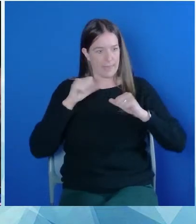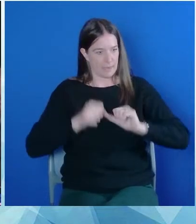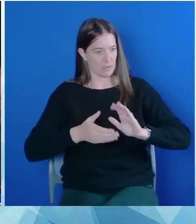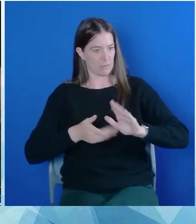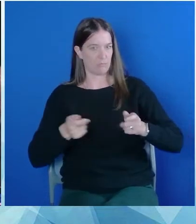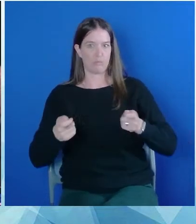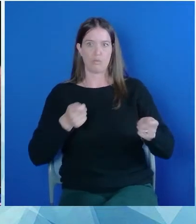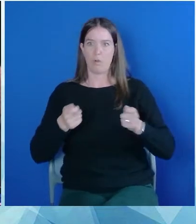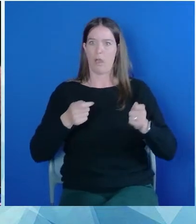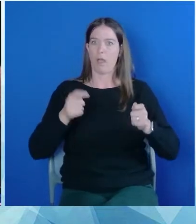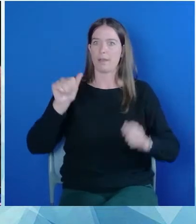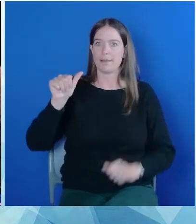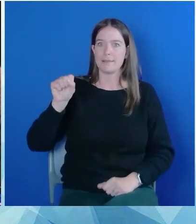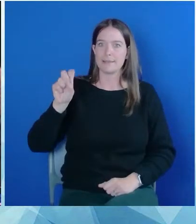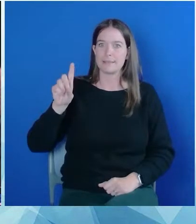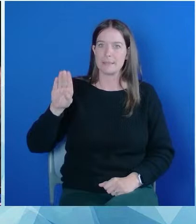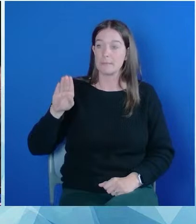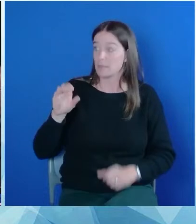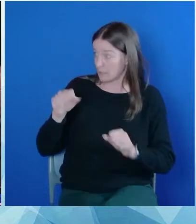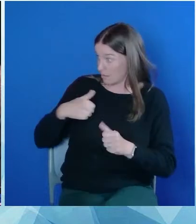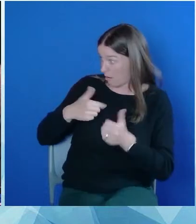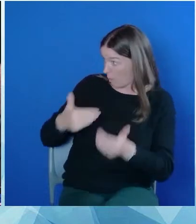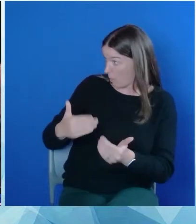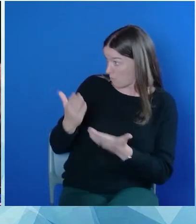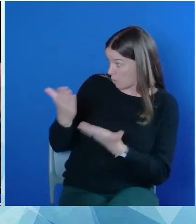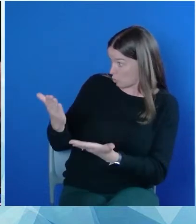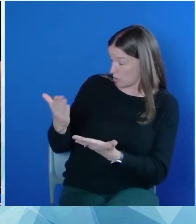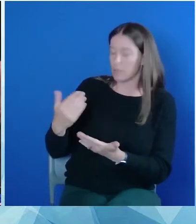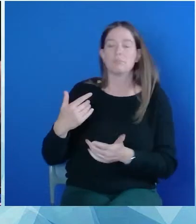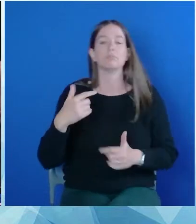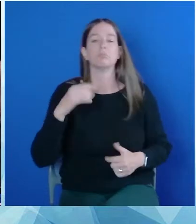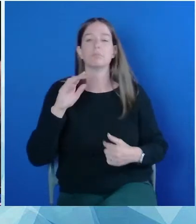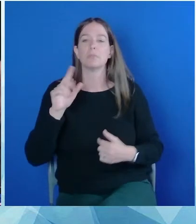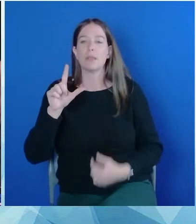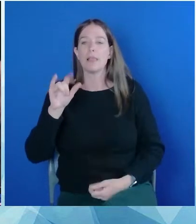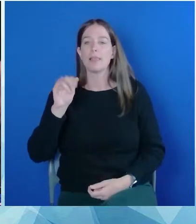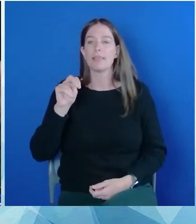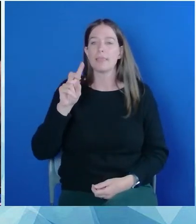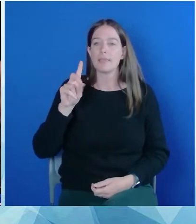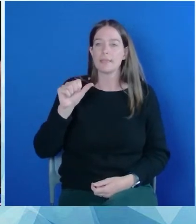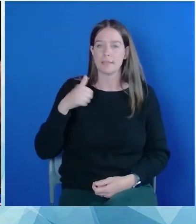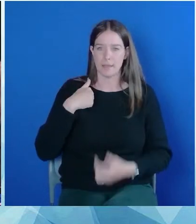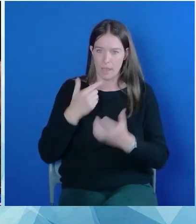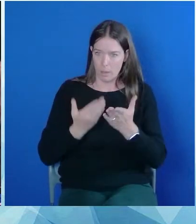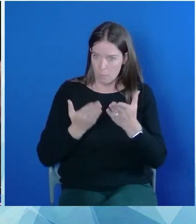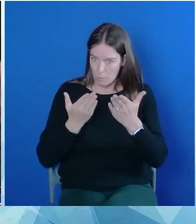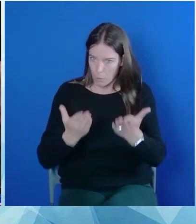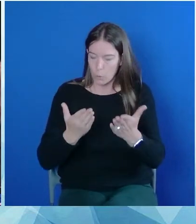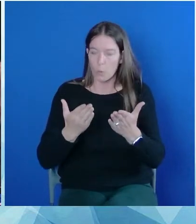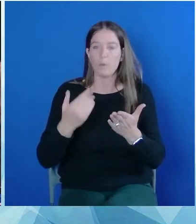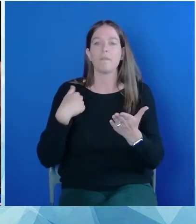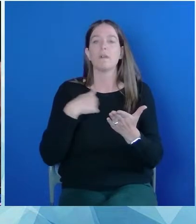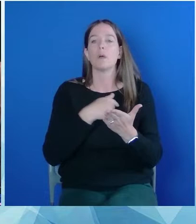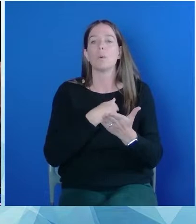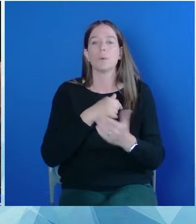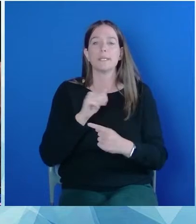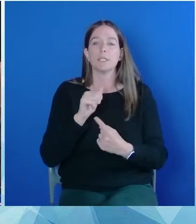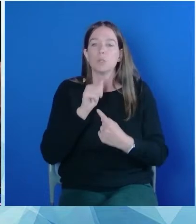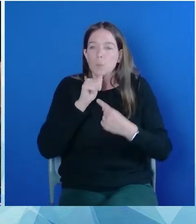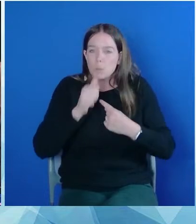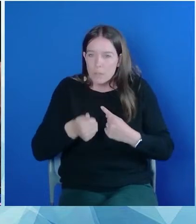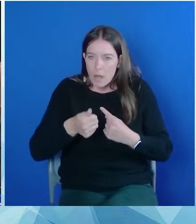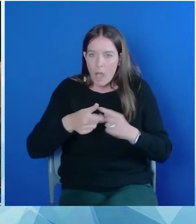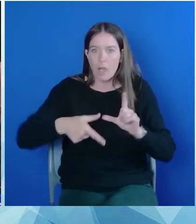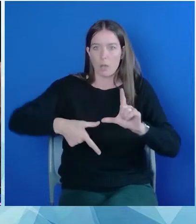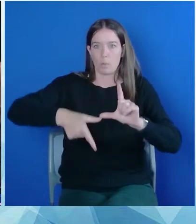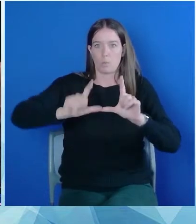make a motion? Okay. This is Board Member Bove. I move that we do not renew Assistant